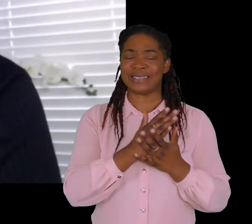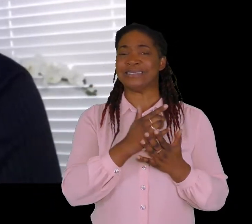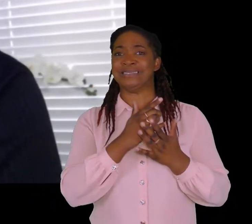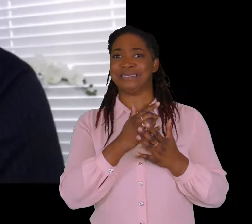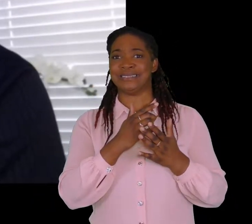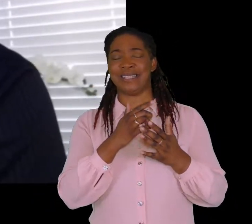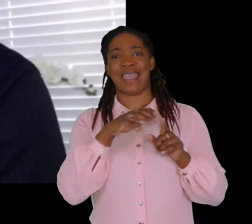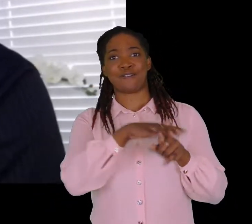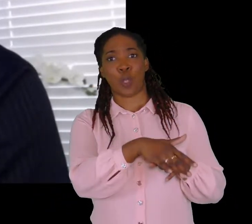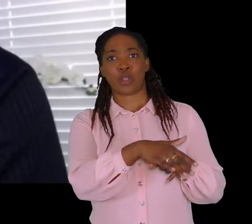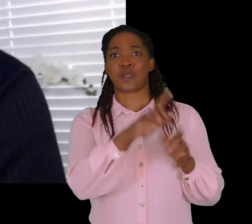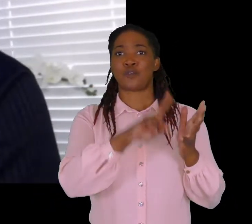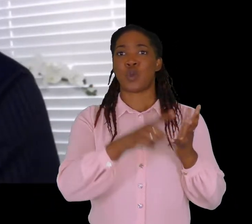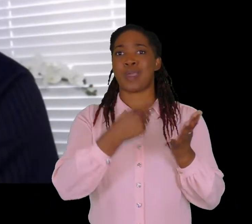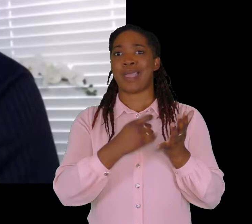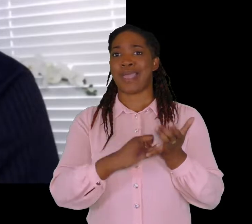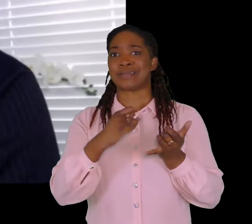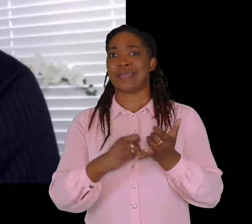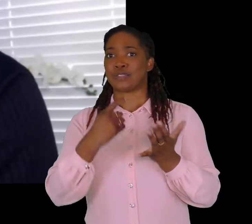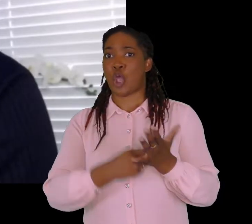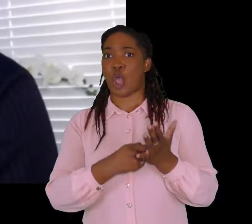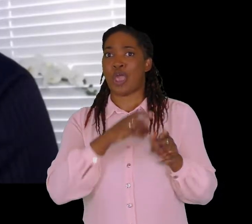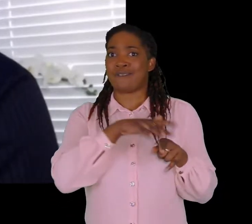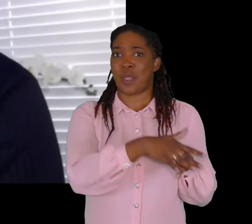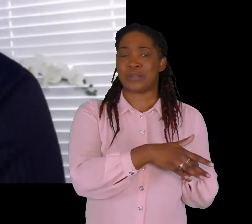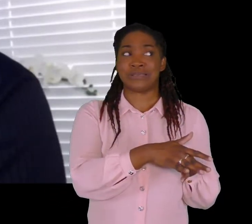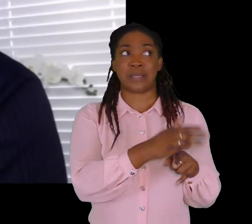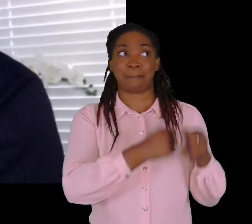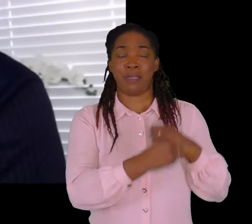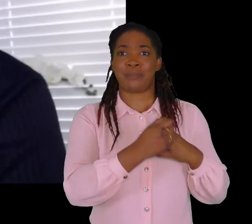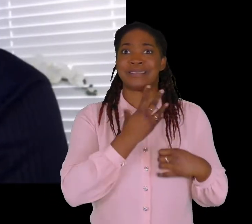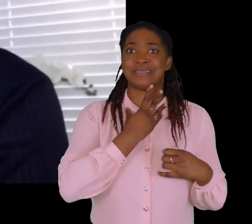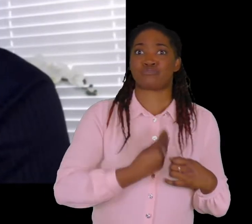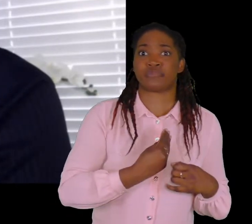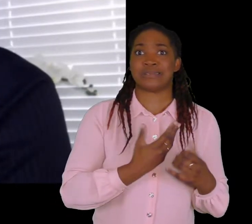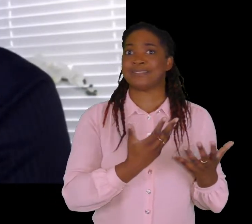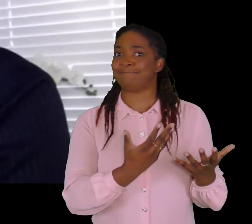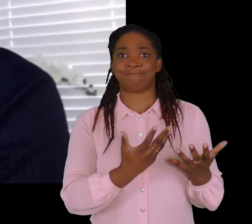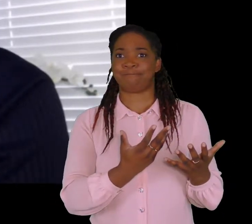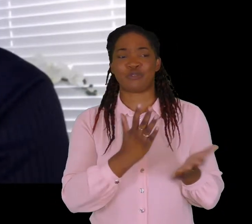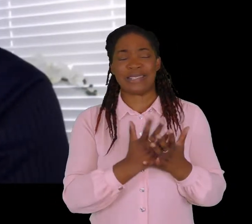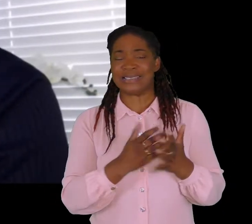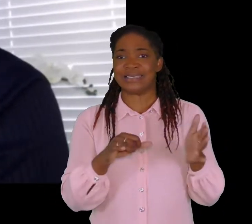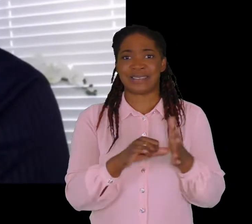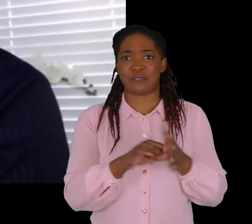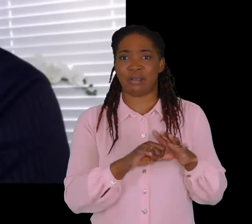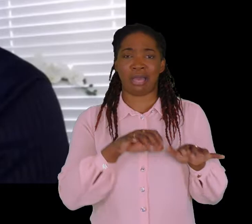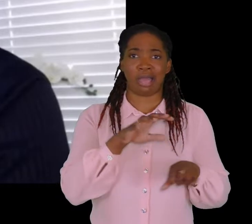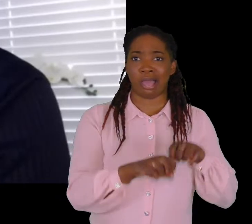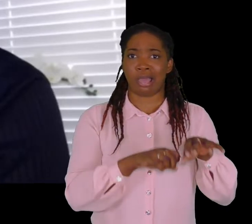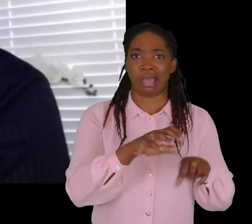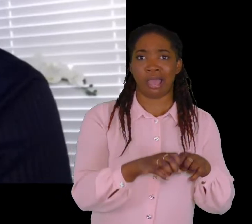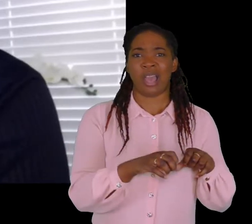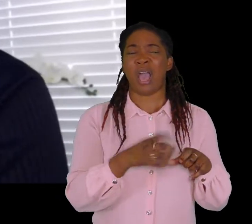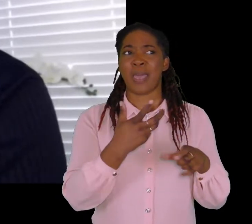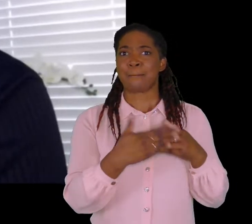arrangements with the USSR was begetting a desperate void. The economic zone becoming sluggish, trade